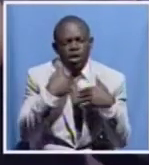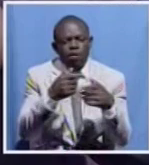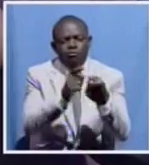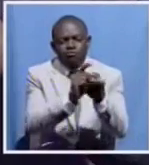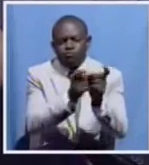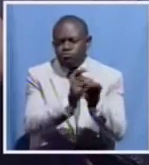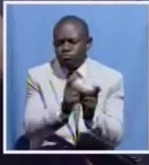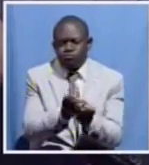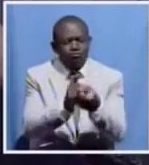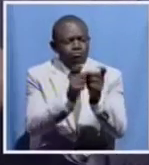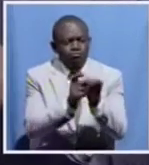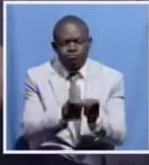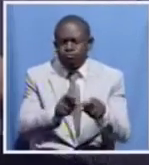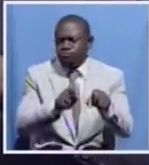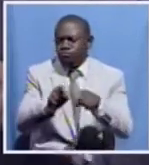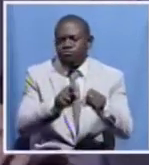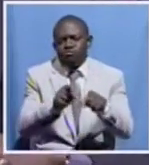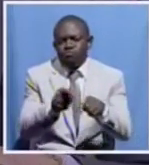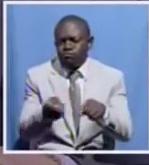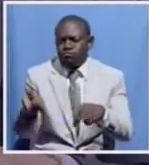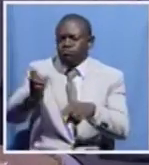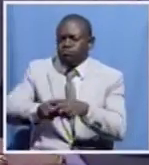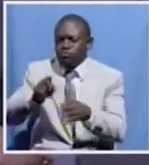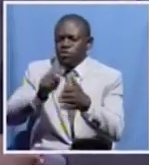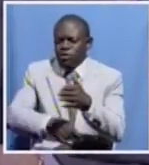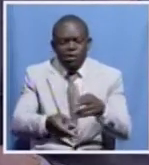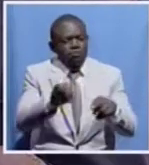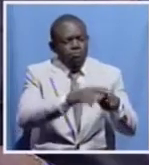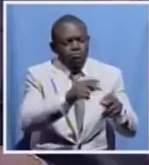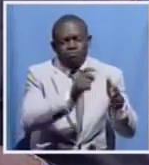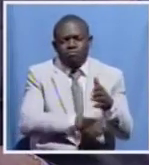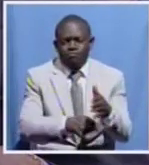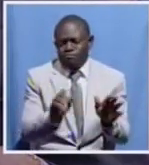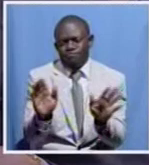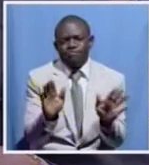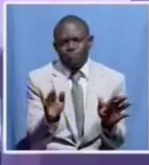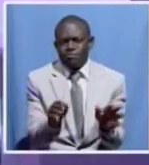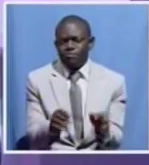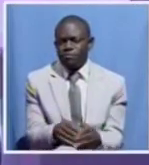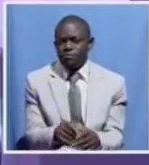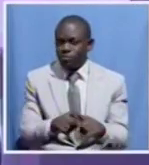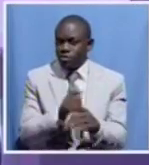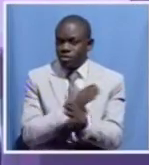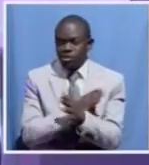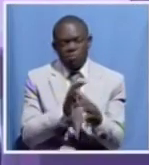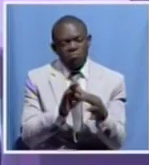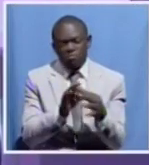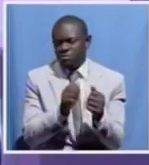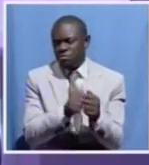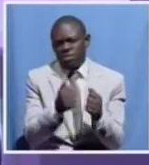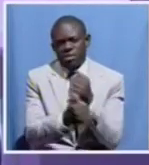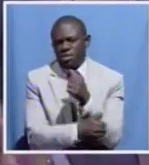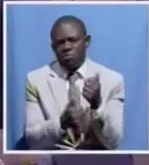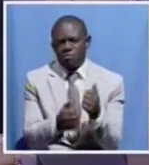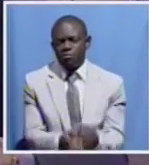Every time, eventually, there comes an equilibrium. And I think that's where we are at. Don't countries that give more have more say?